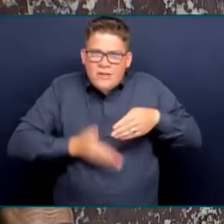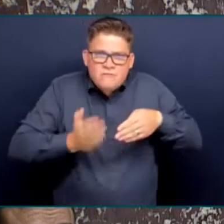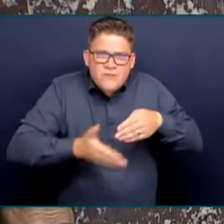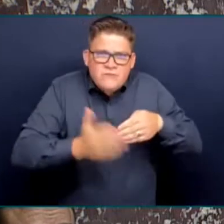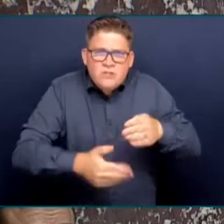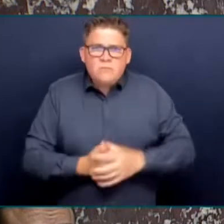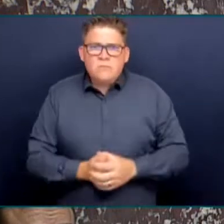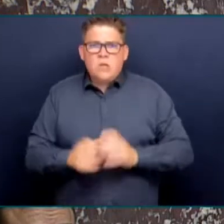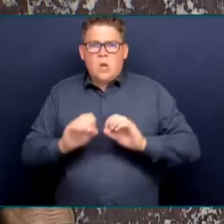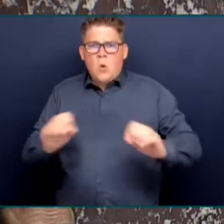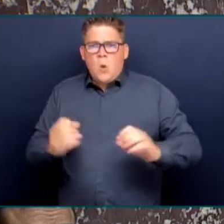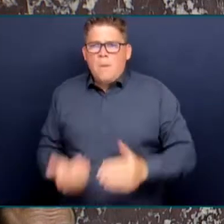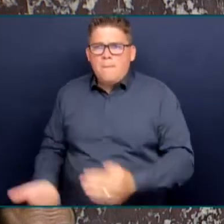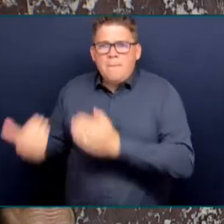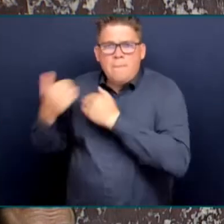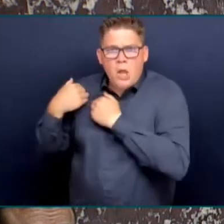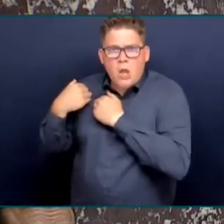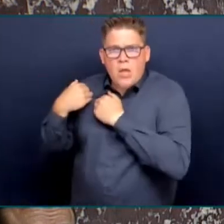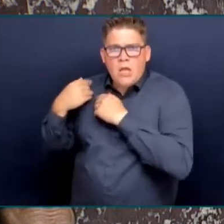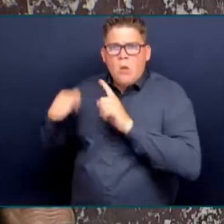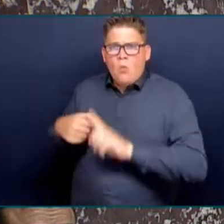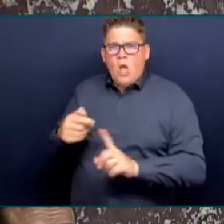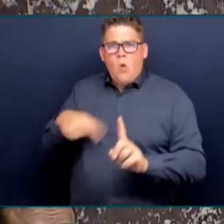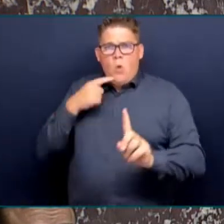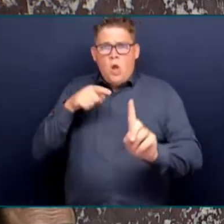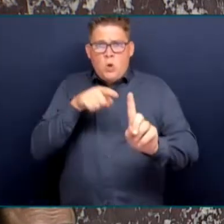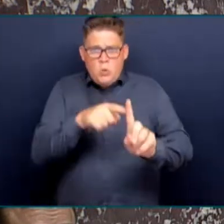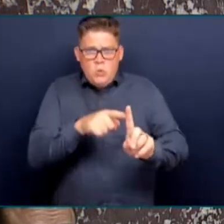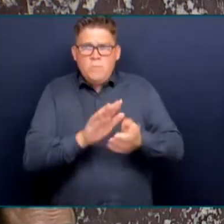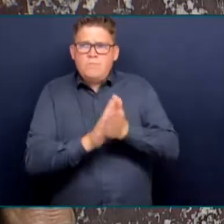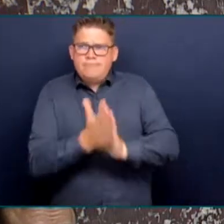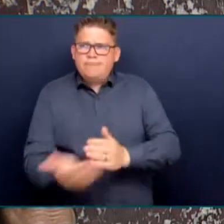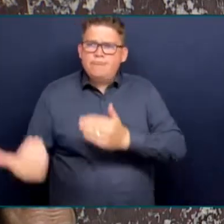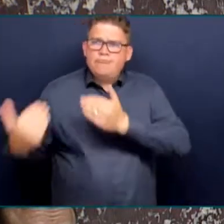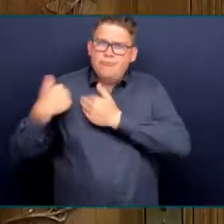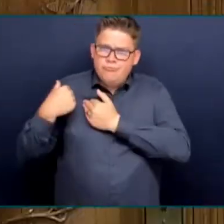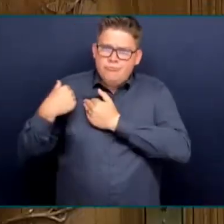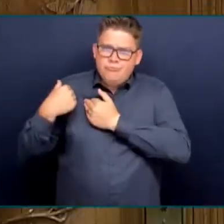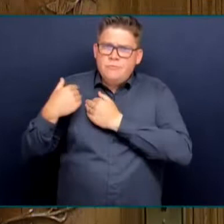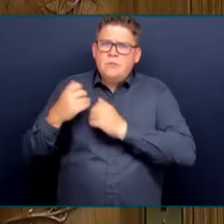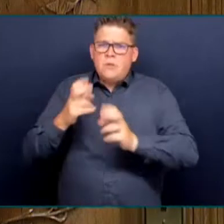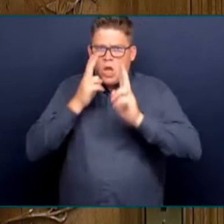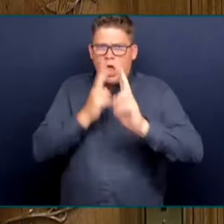responsibility and do the right thing, the honorable thing, and resign?